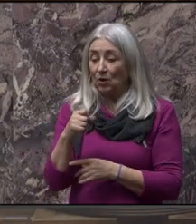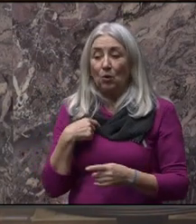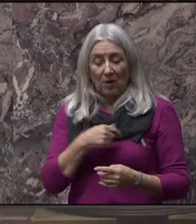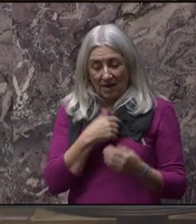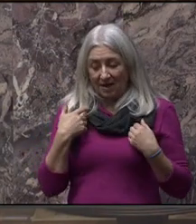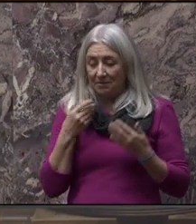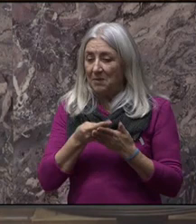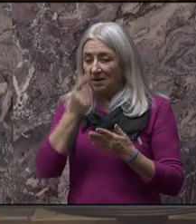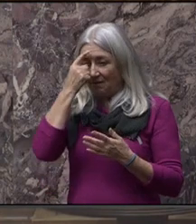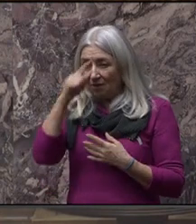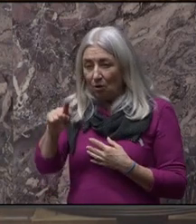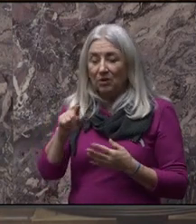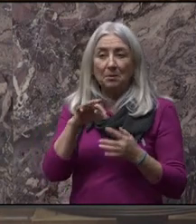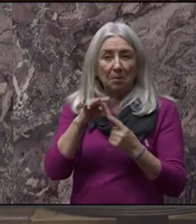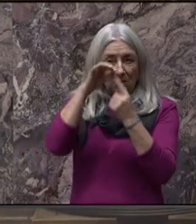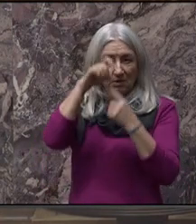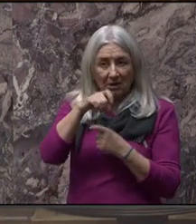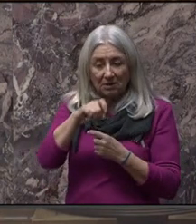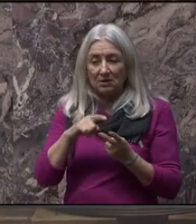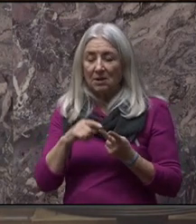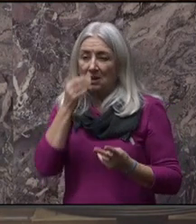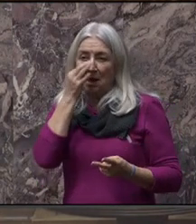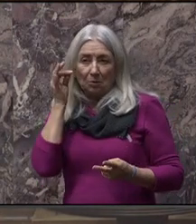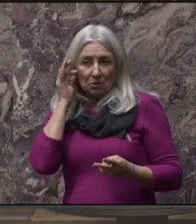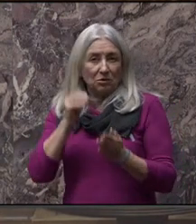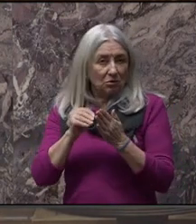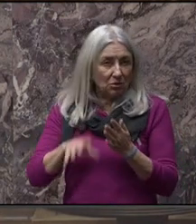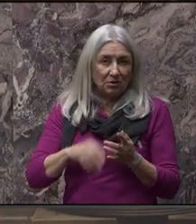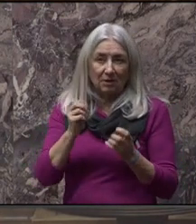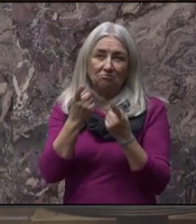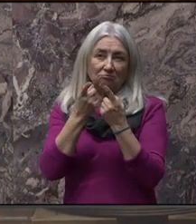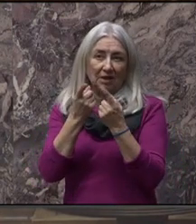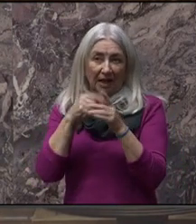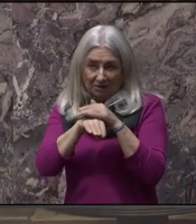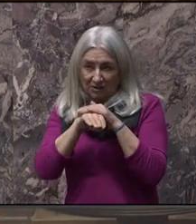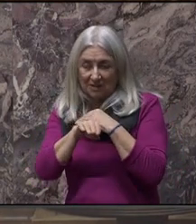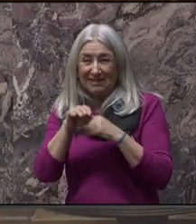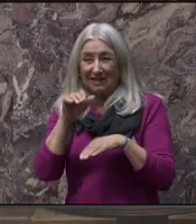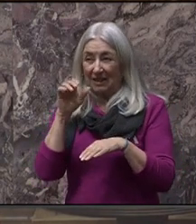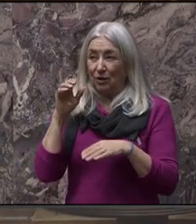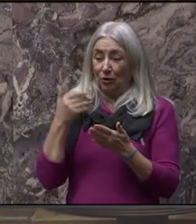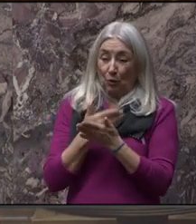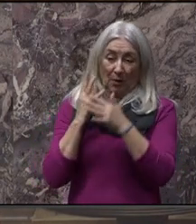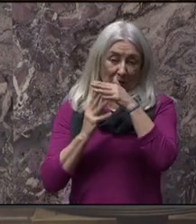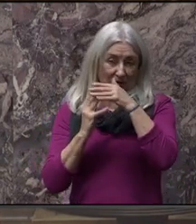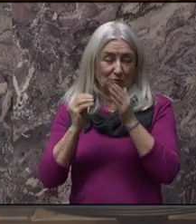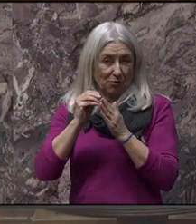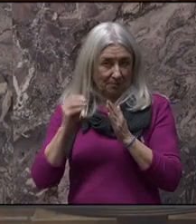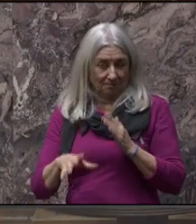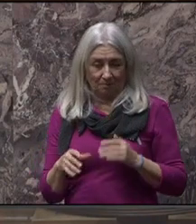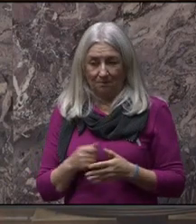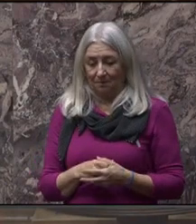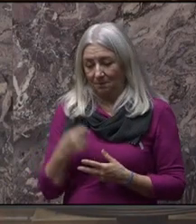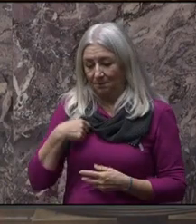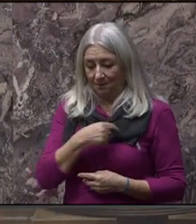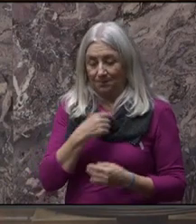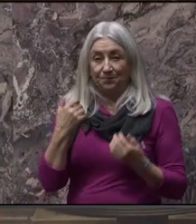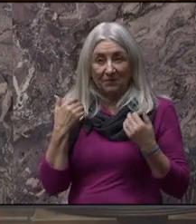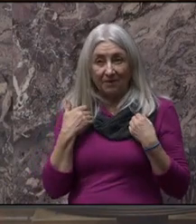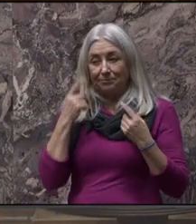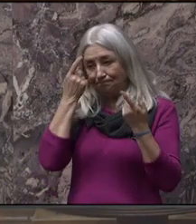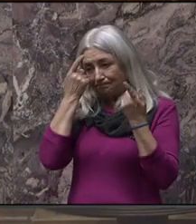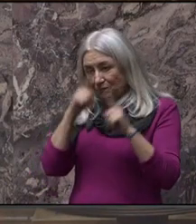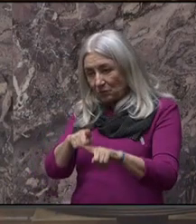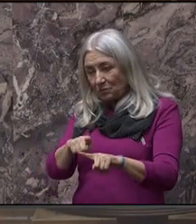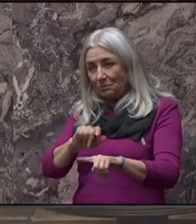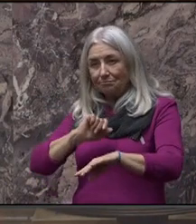and Aboriginal students. This government has worked with the Teachers' Federation to achieve the longest negotiated settlement